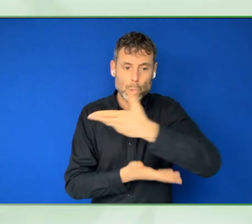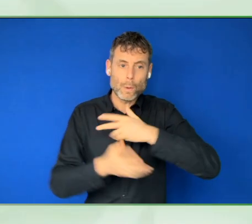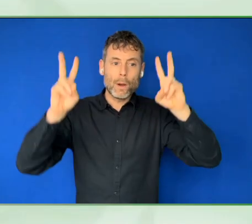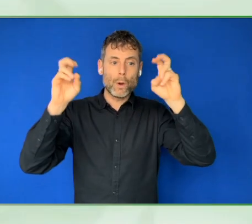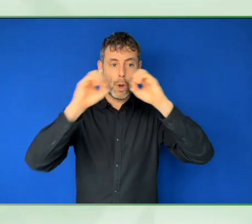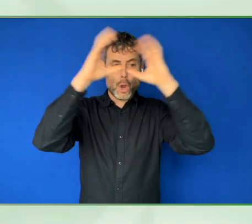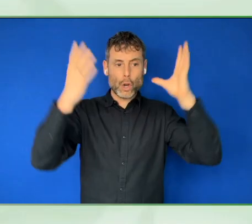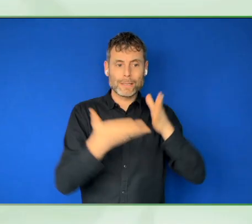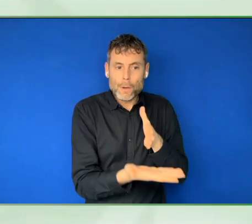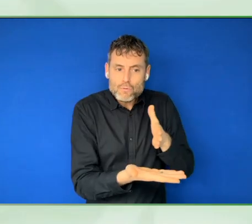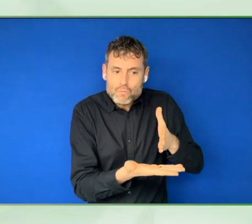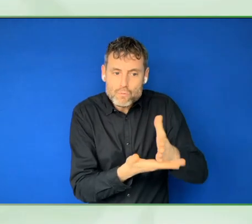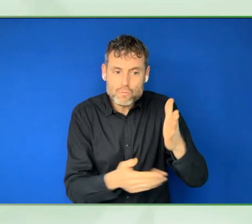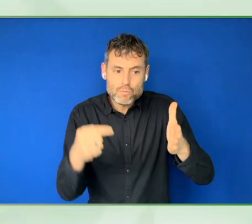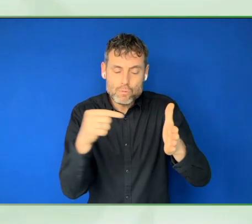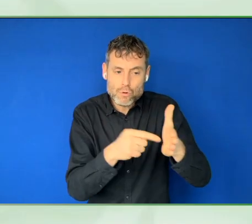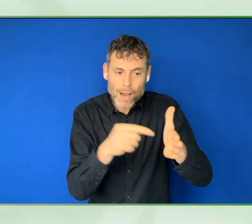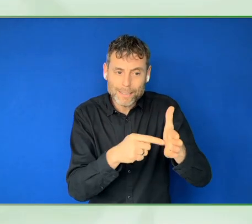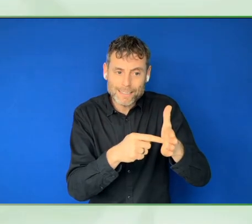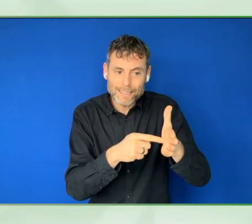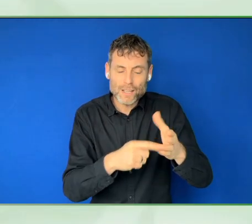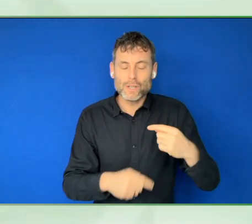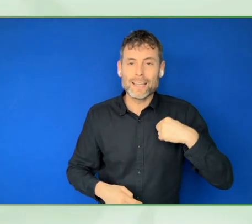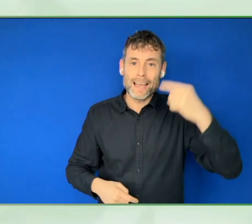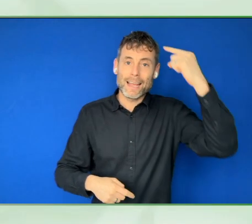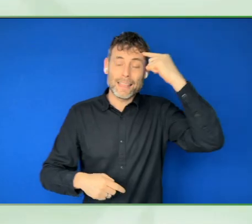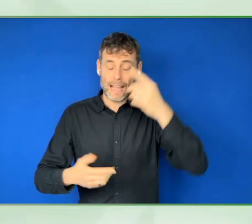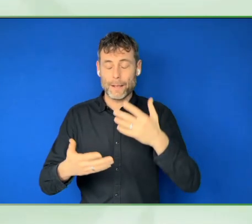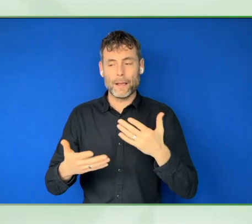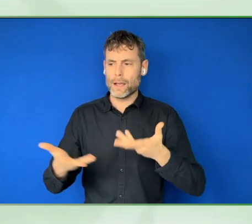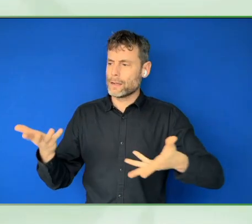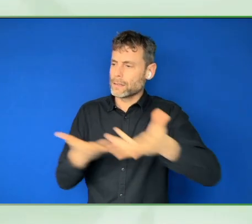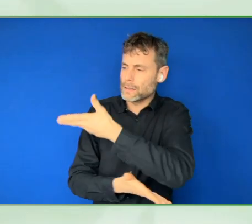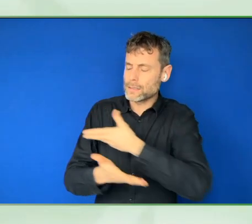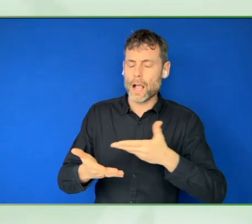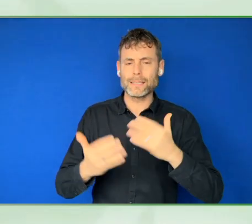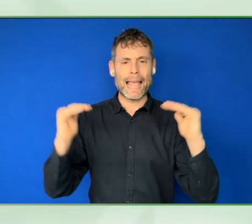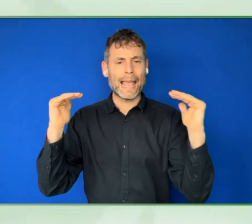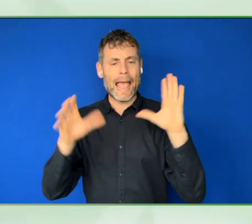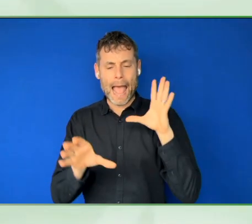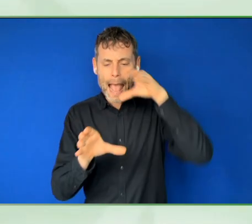today that the language of inclusion and equity will never persuade a business